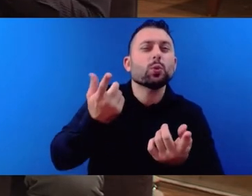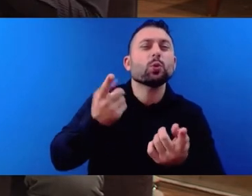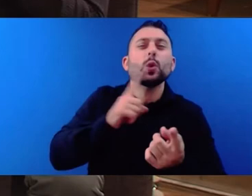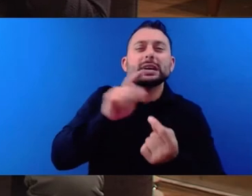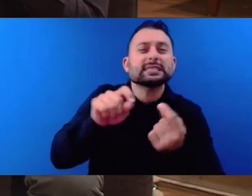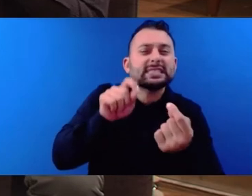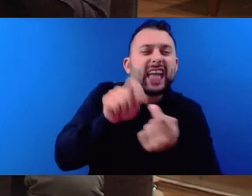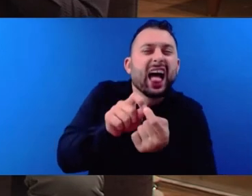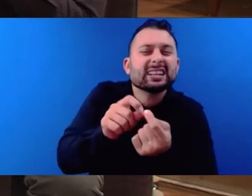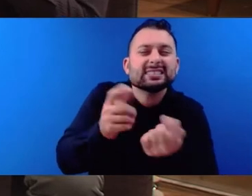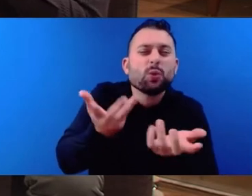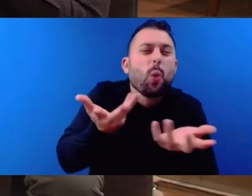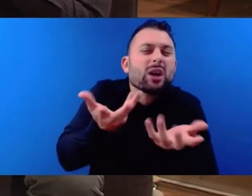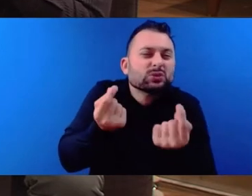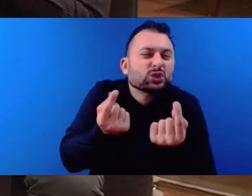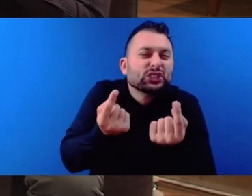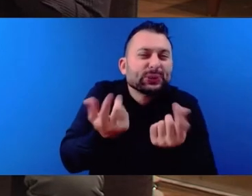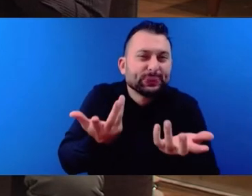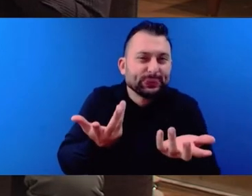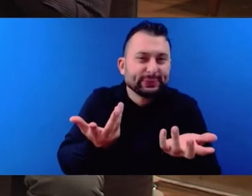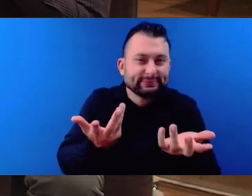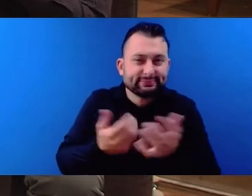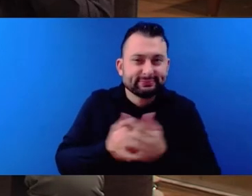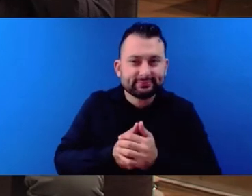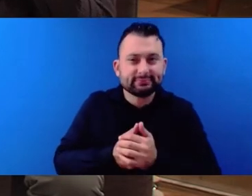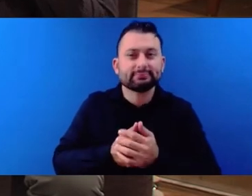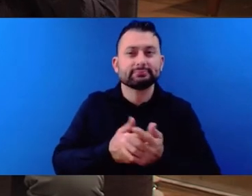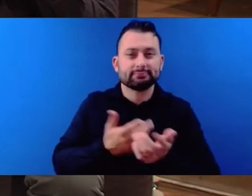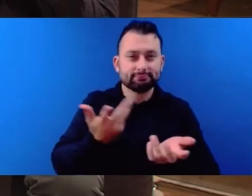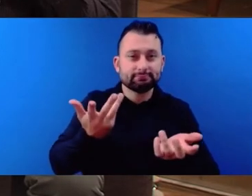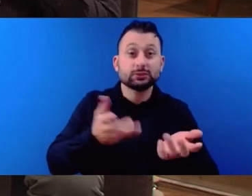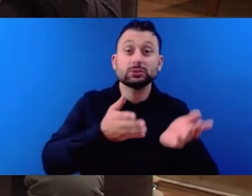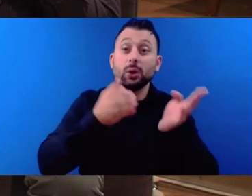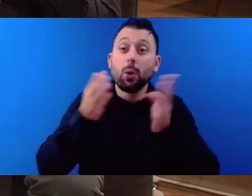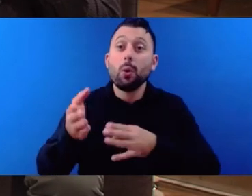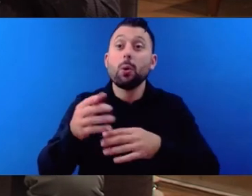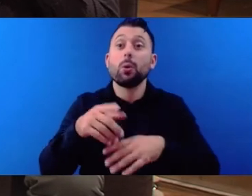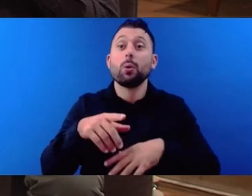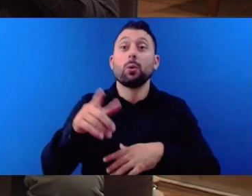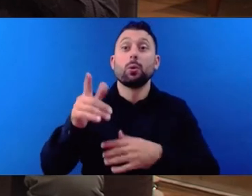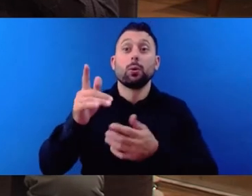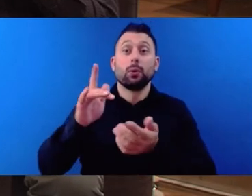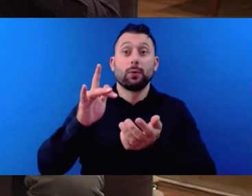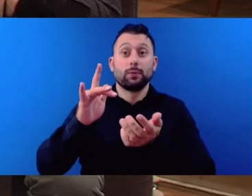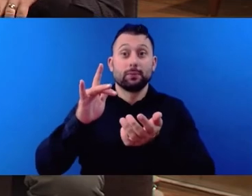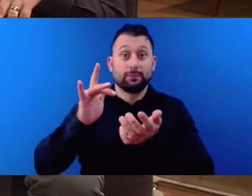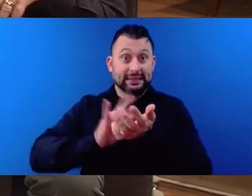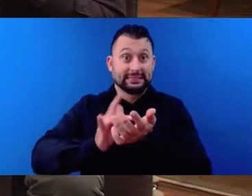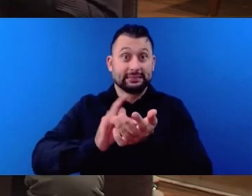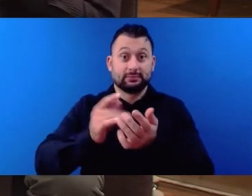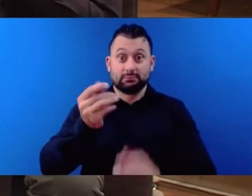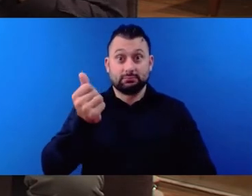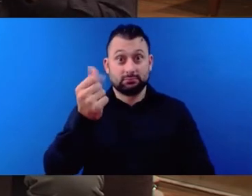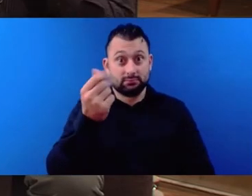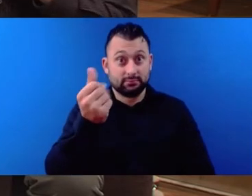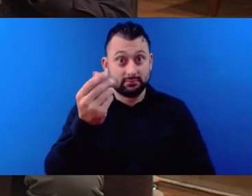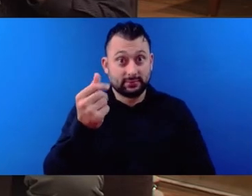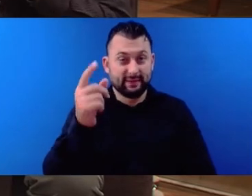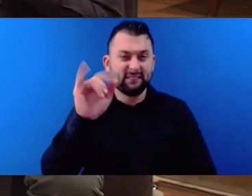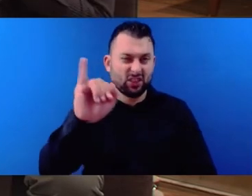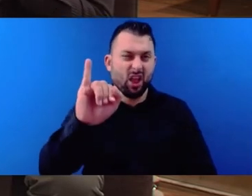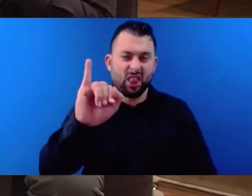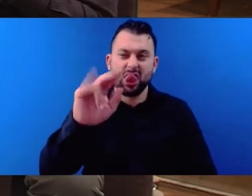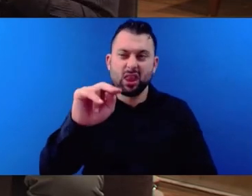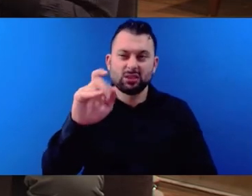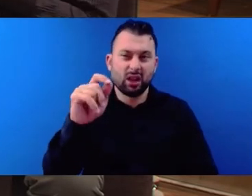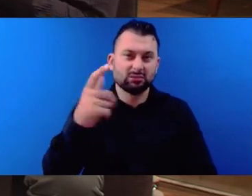also, I've noticed that the cost of insulin is quite high and very expensive.